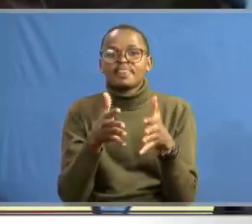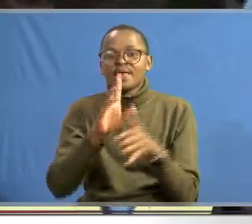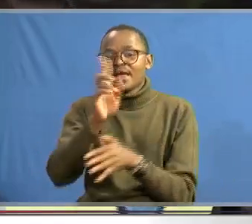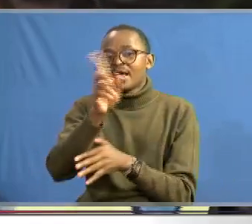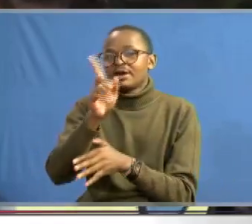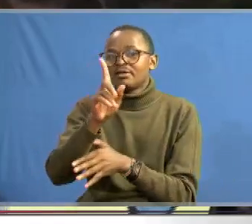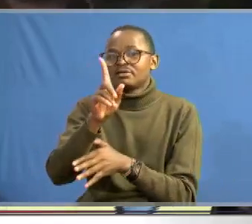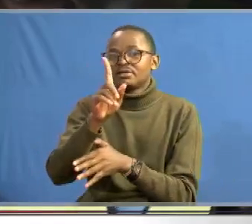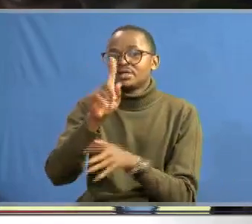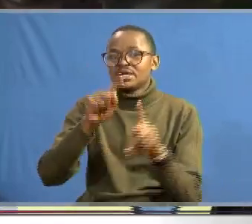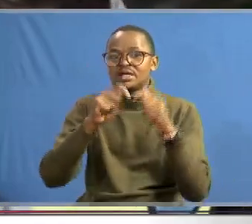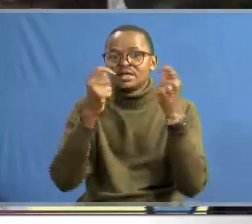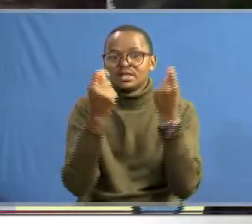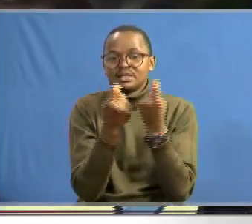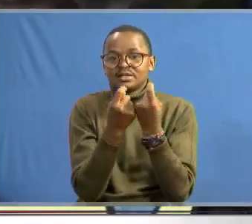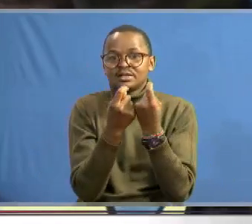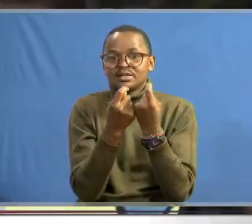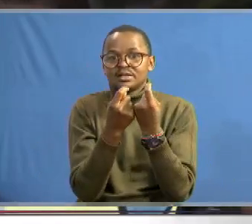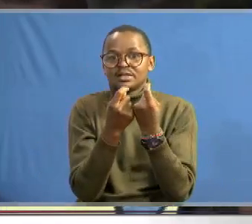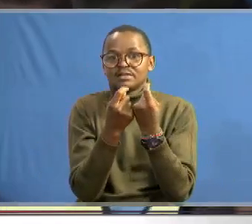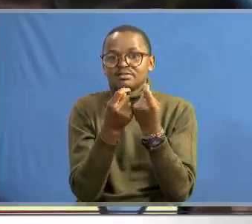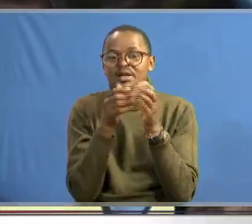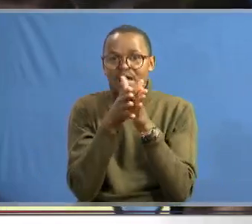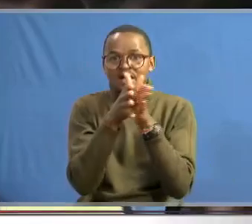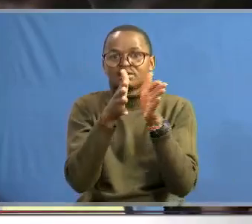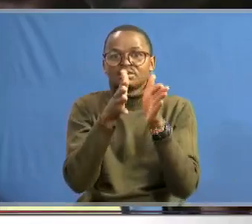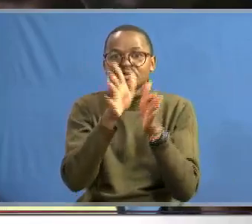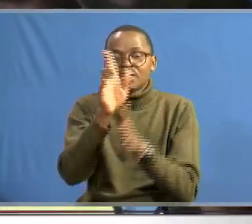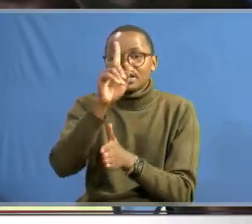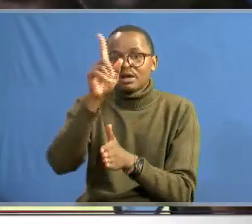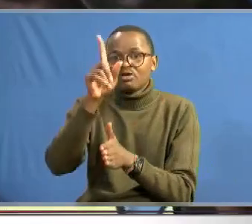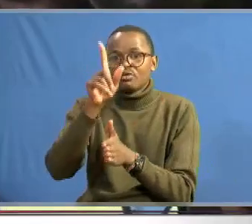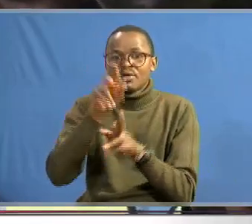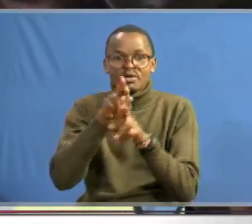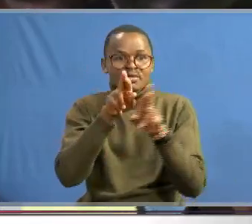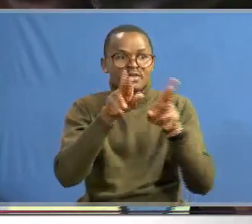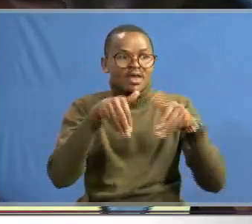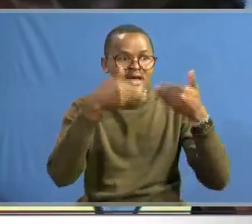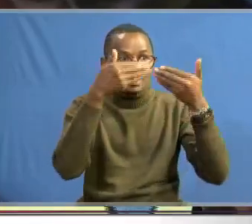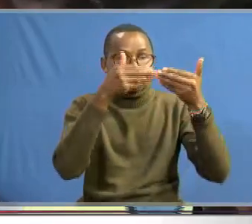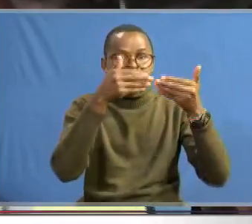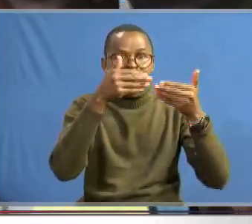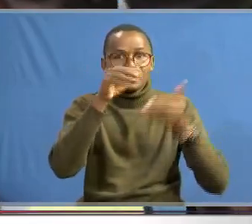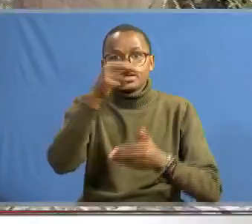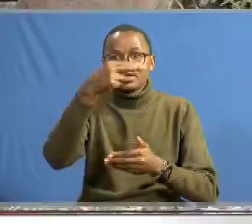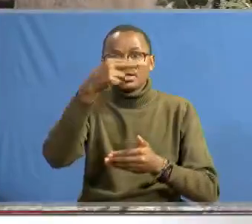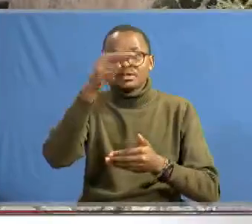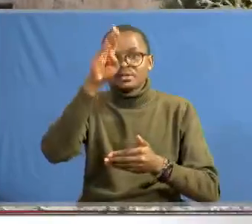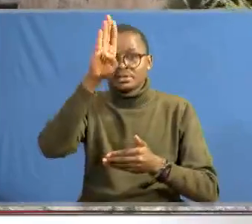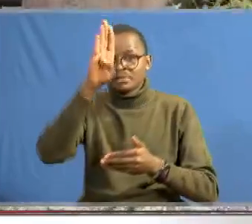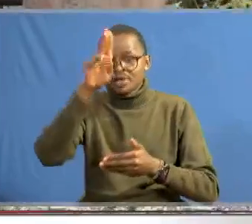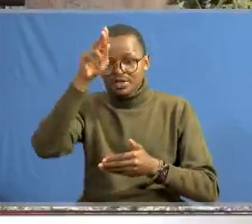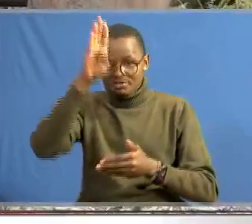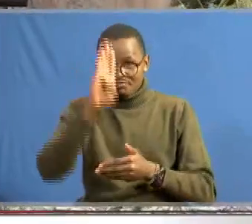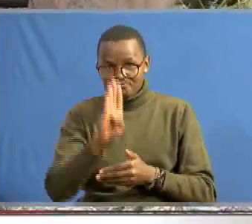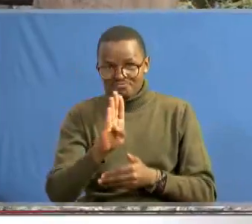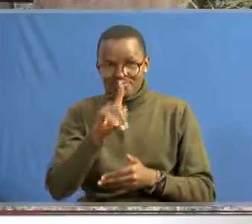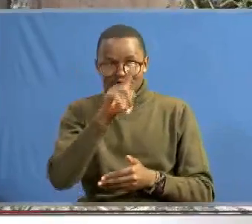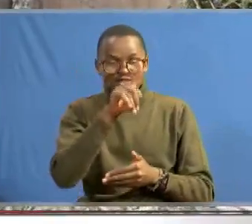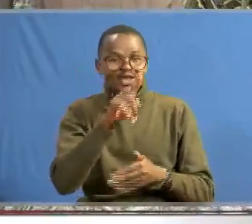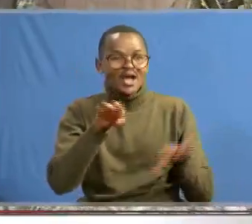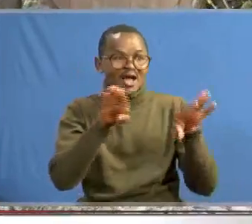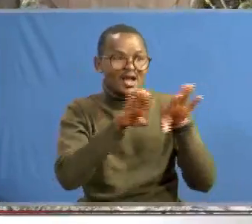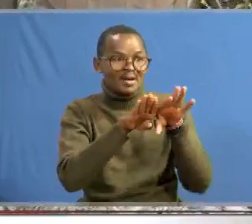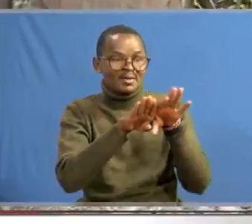Nairobi regeneration team along Nairobi River are going to be injected with hepatitis B injection. Among those temporary clothes